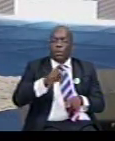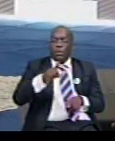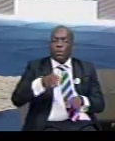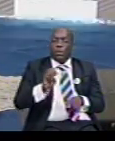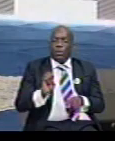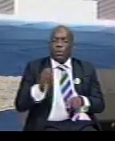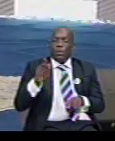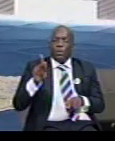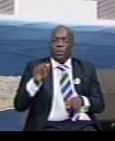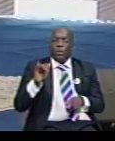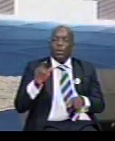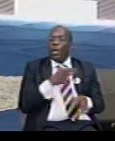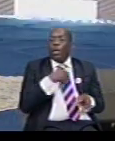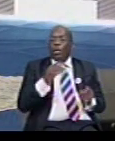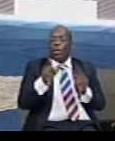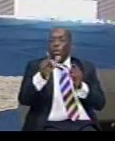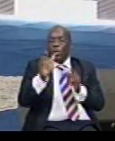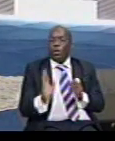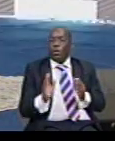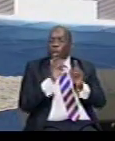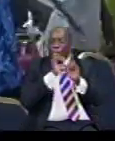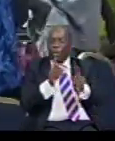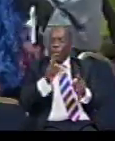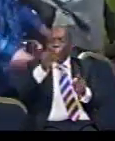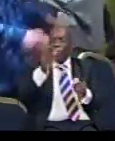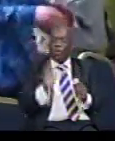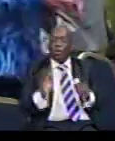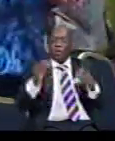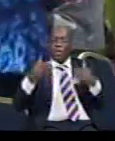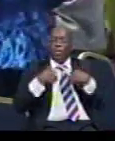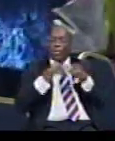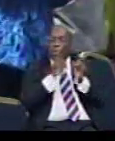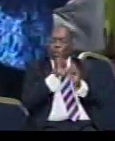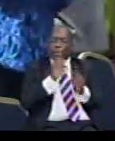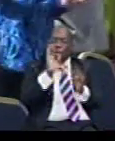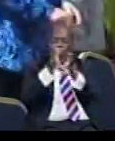he has answered your prayer.